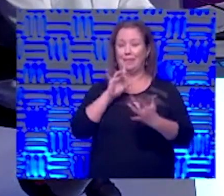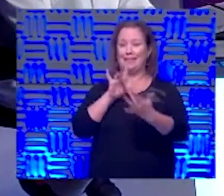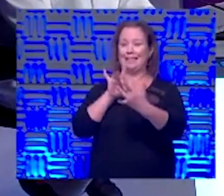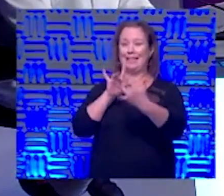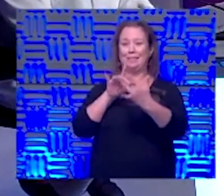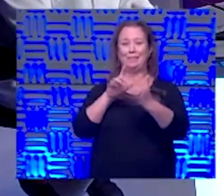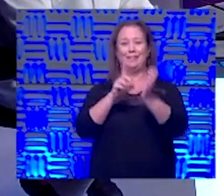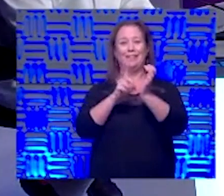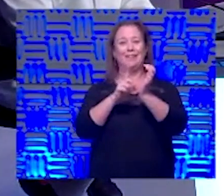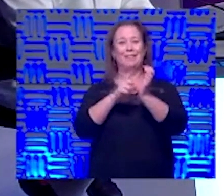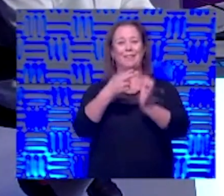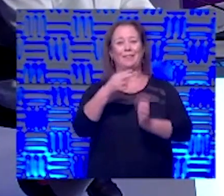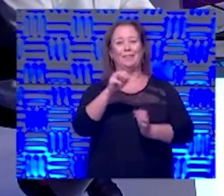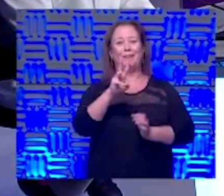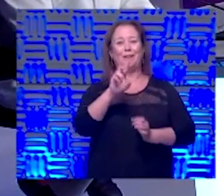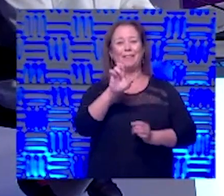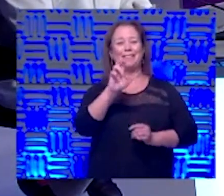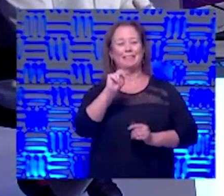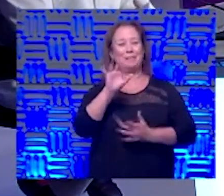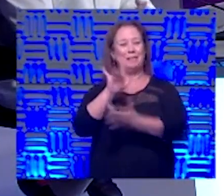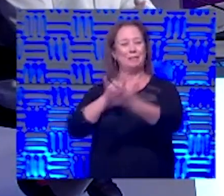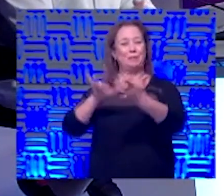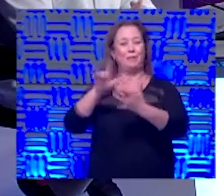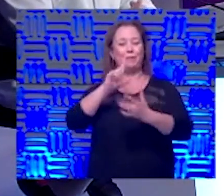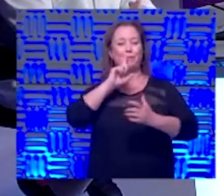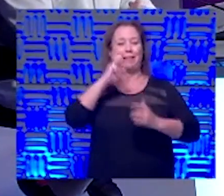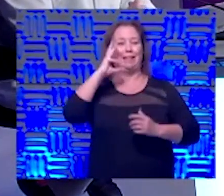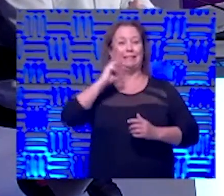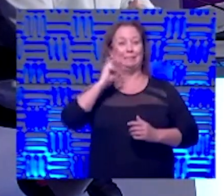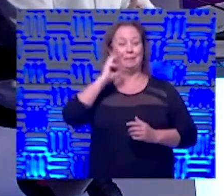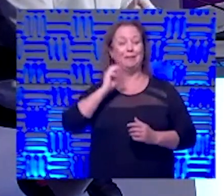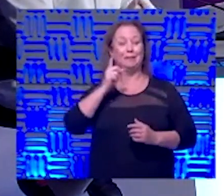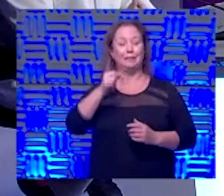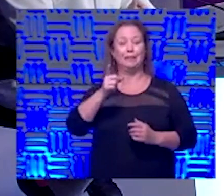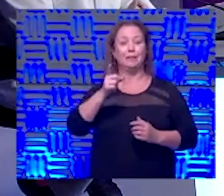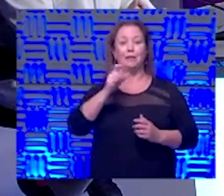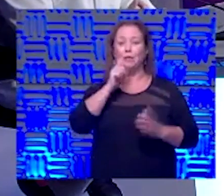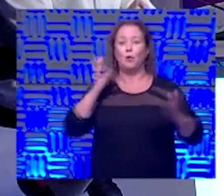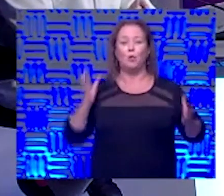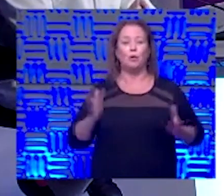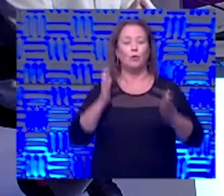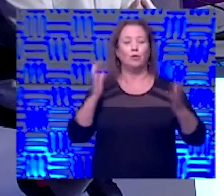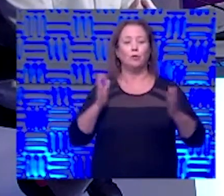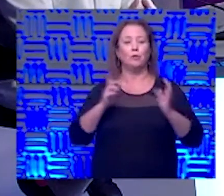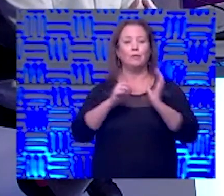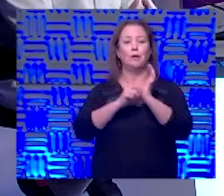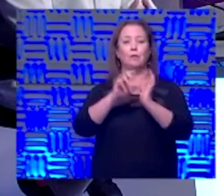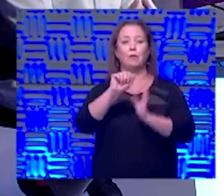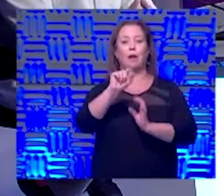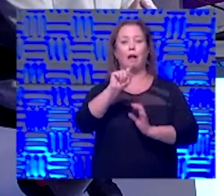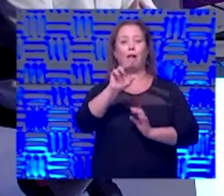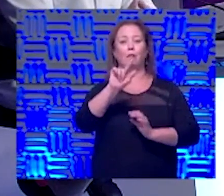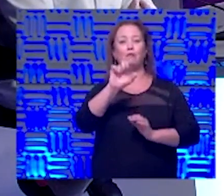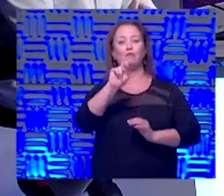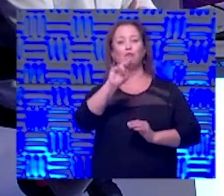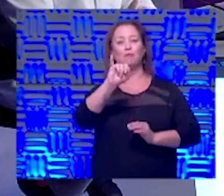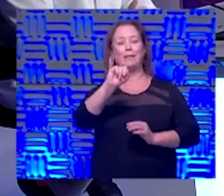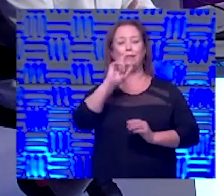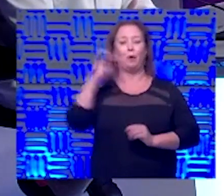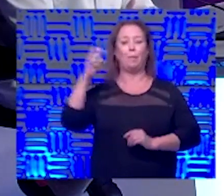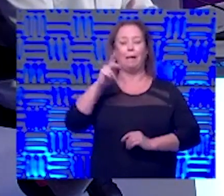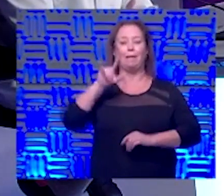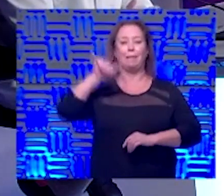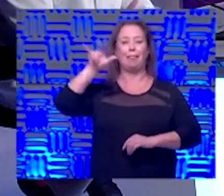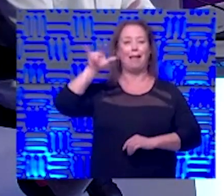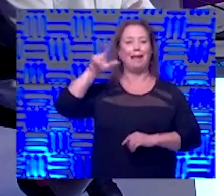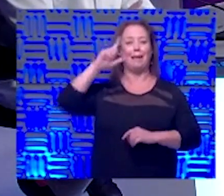touch with Hawkeye, even while he travels, and we'll get a real experience. And don't encourage Dr. El Atrouni to get back on a plane too much, though, because we know